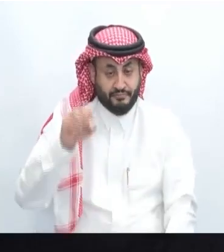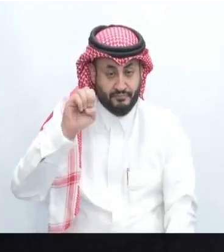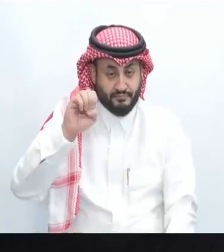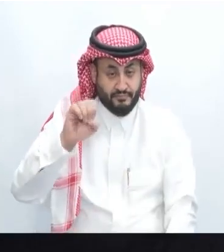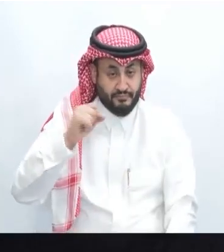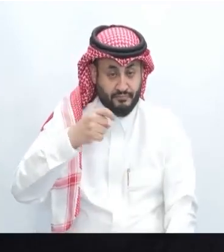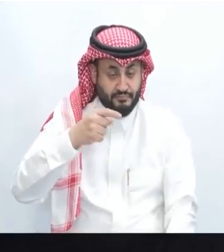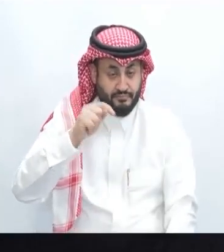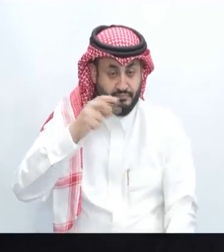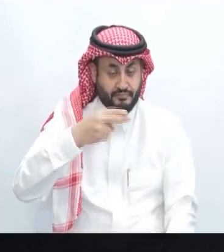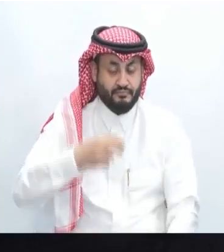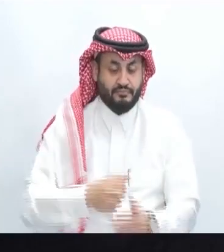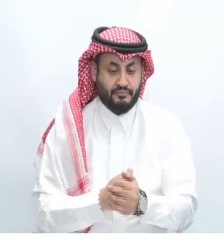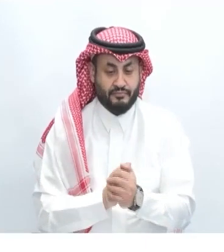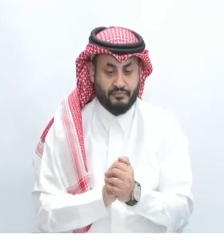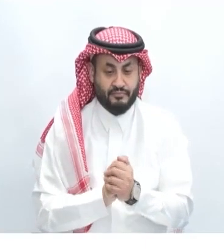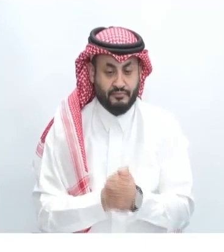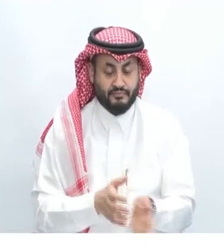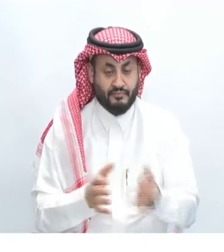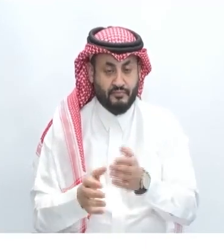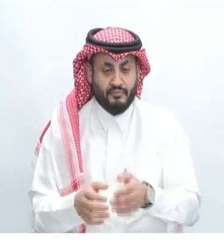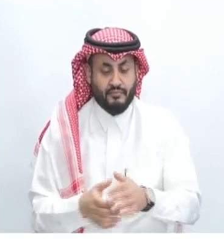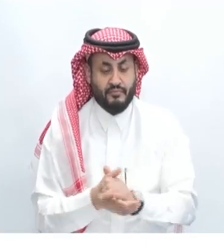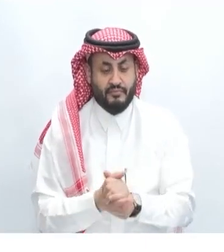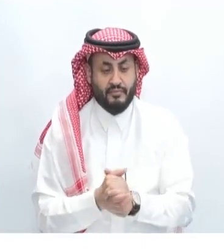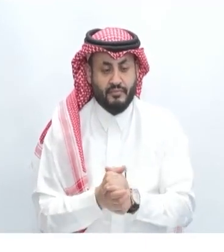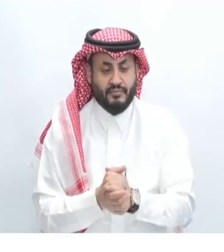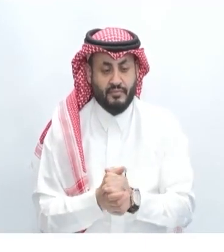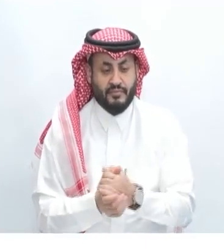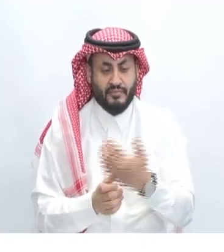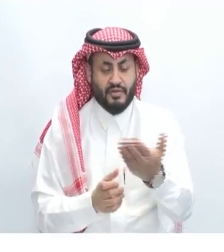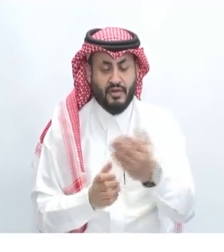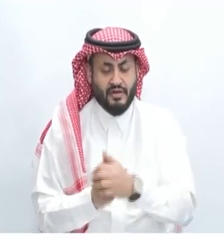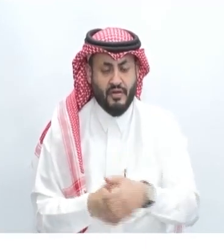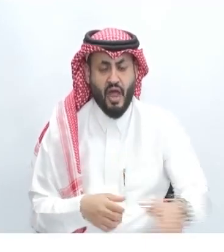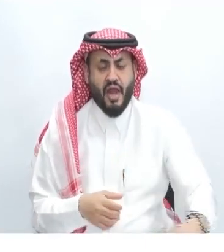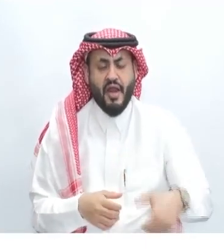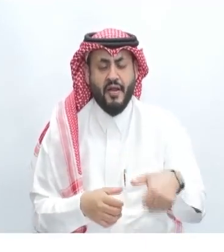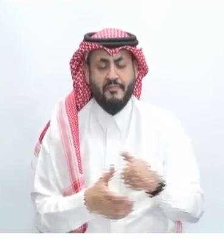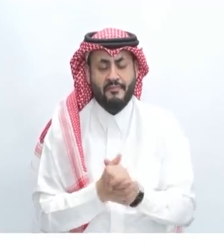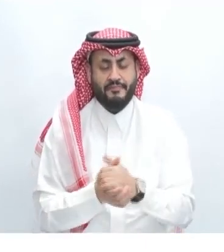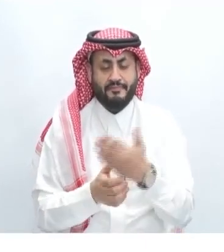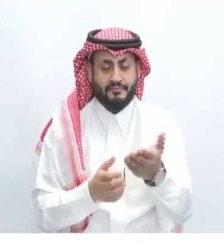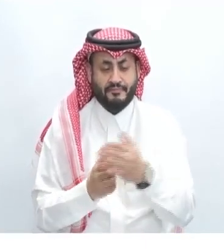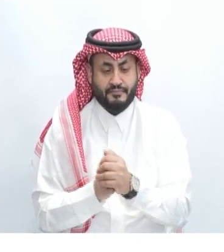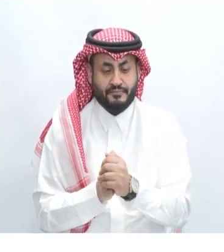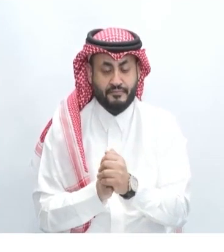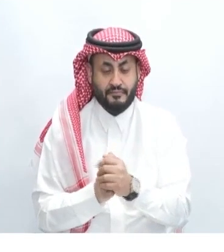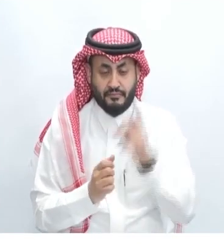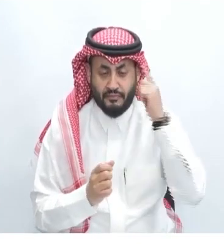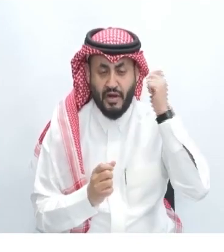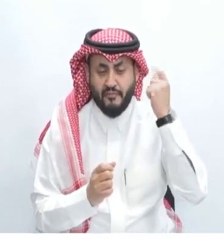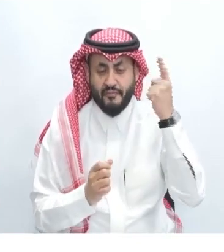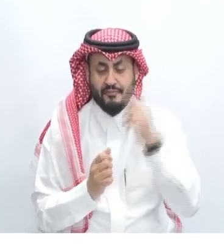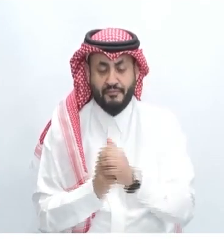have big teeth. Also, with monkeys or with chimpanzees, we said that they are